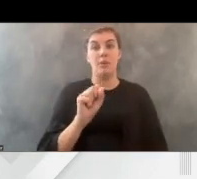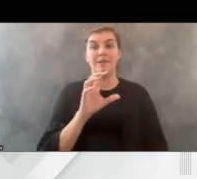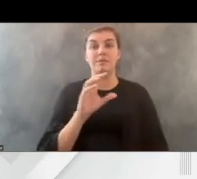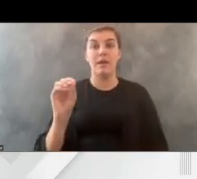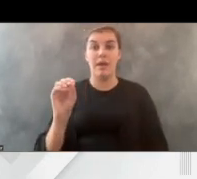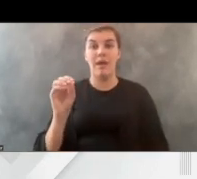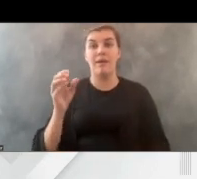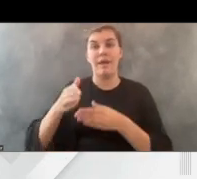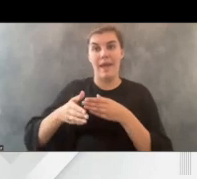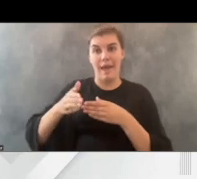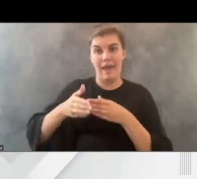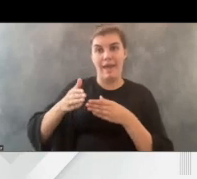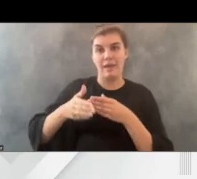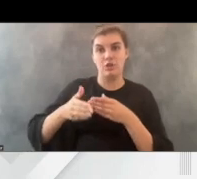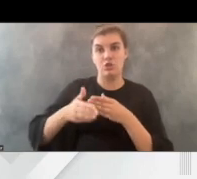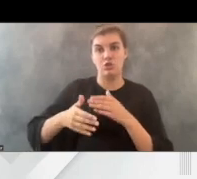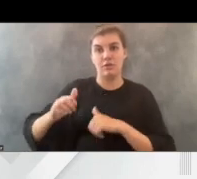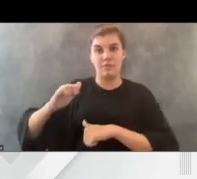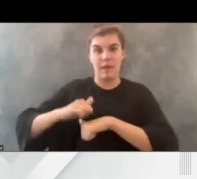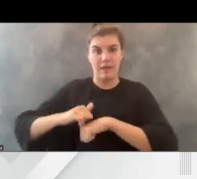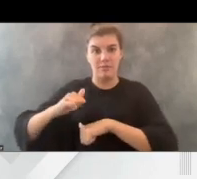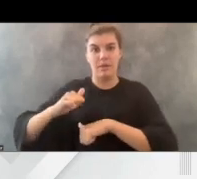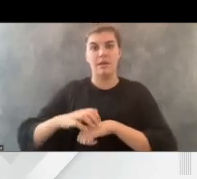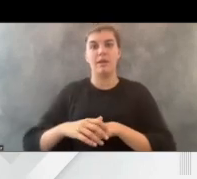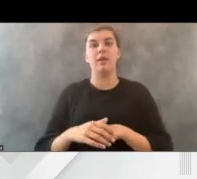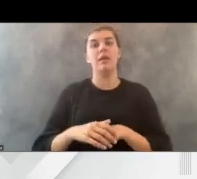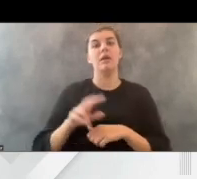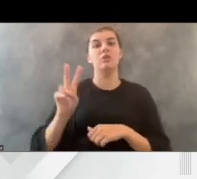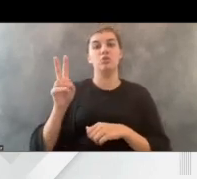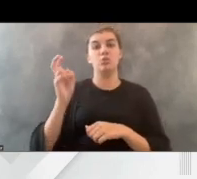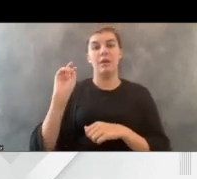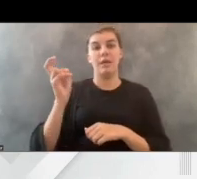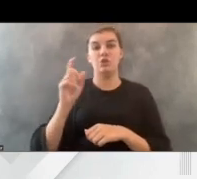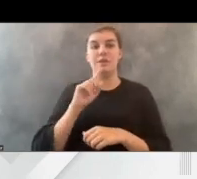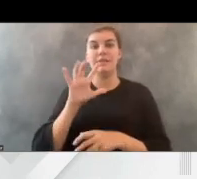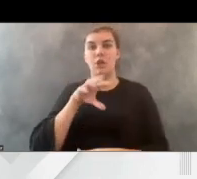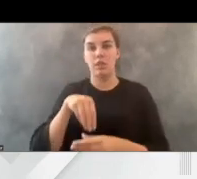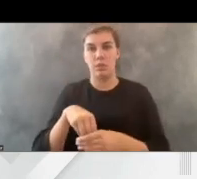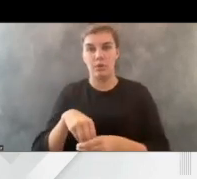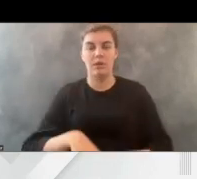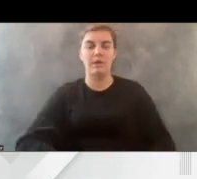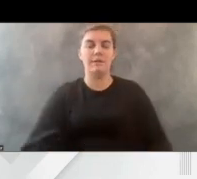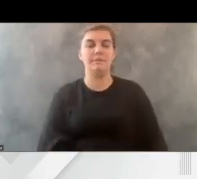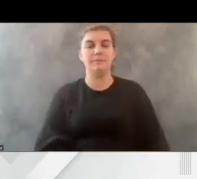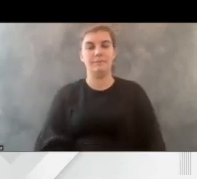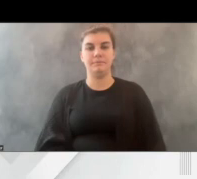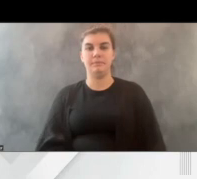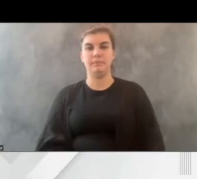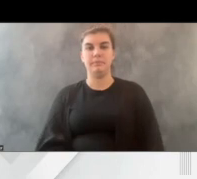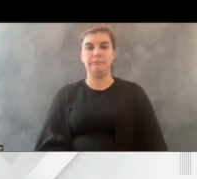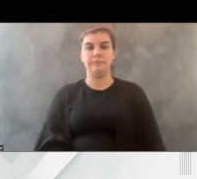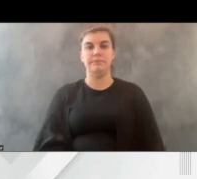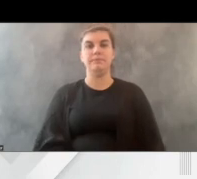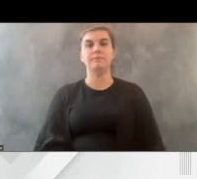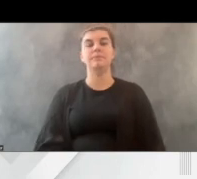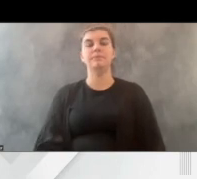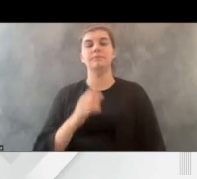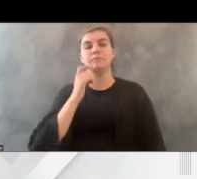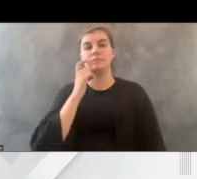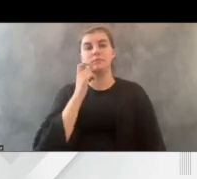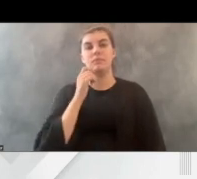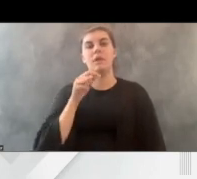the blended transition. We'll now cover common requirements for